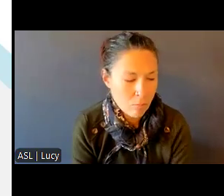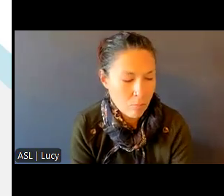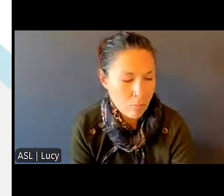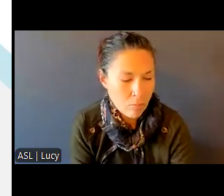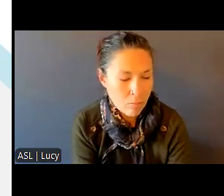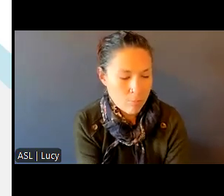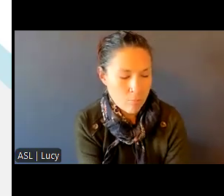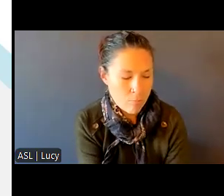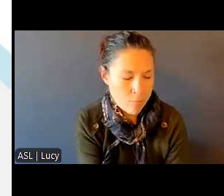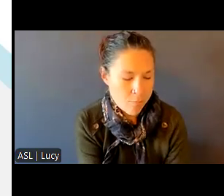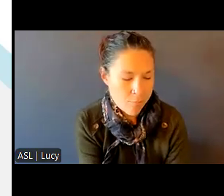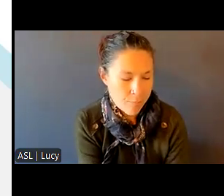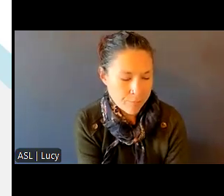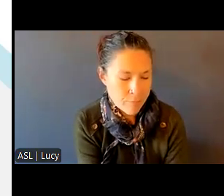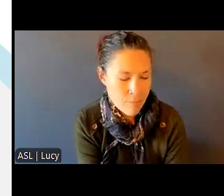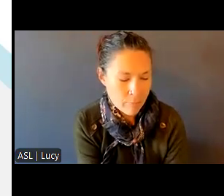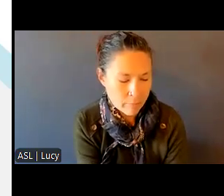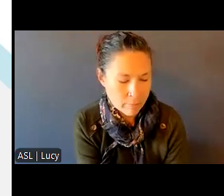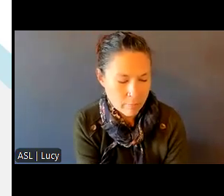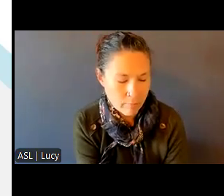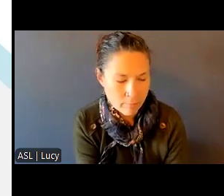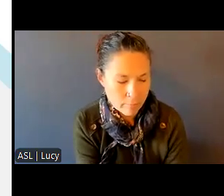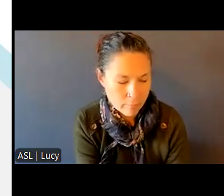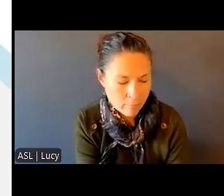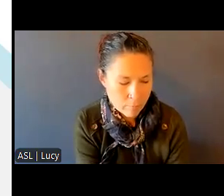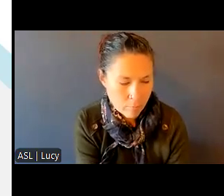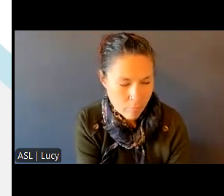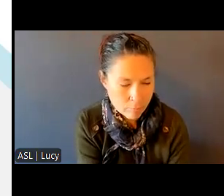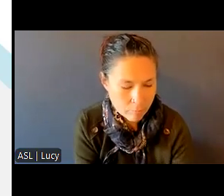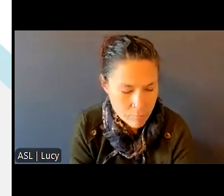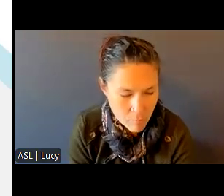Can you hear me? Yes, we can hear you. Great.